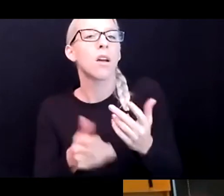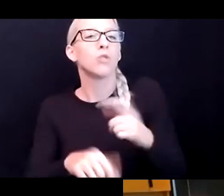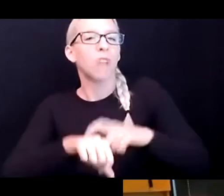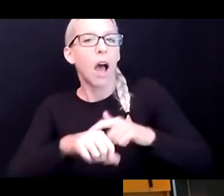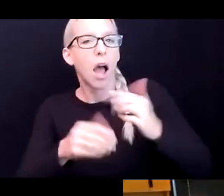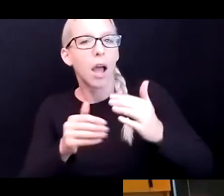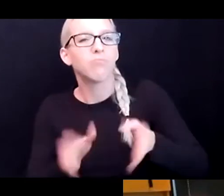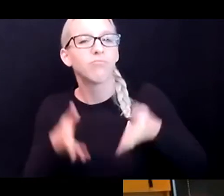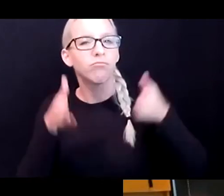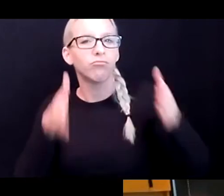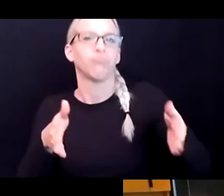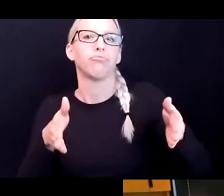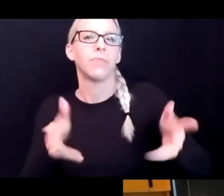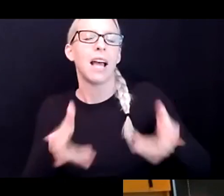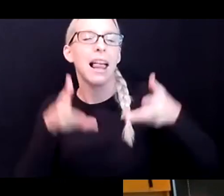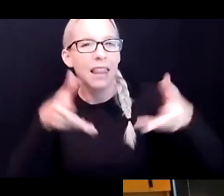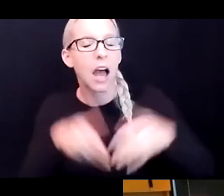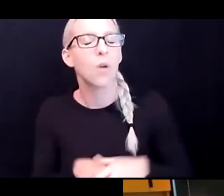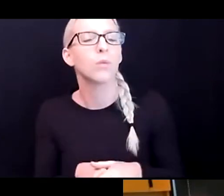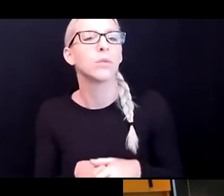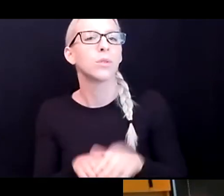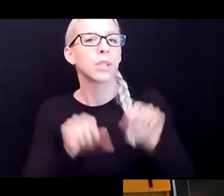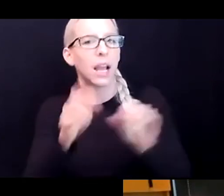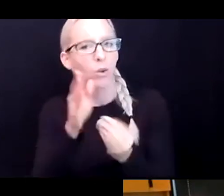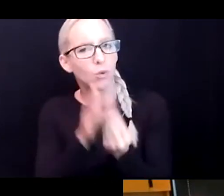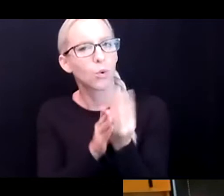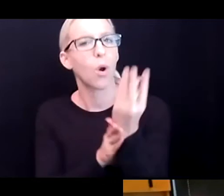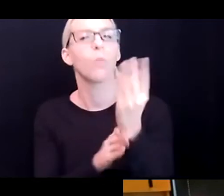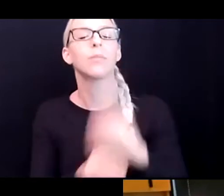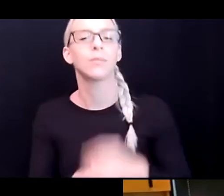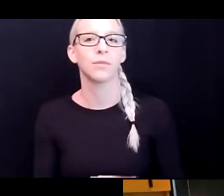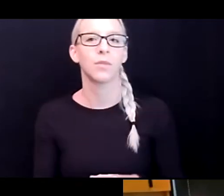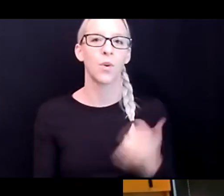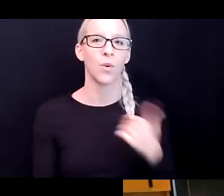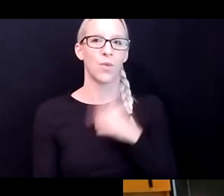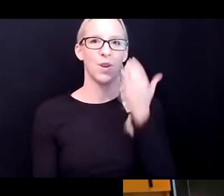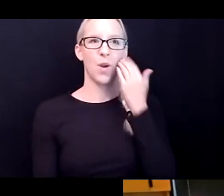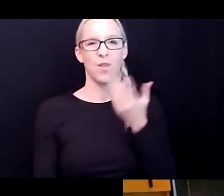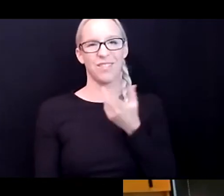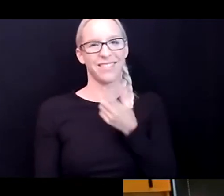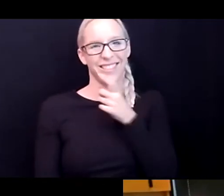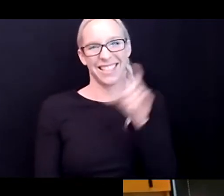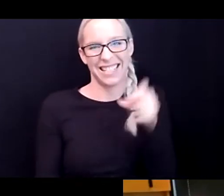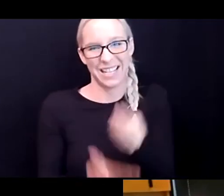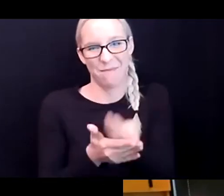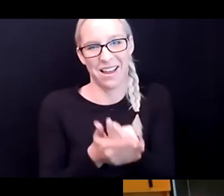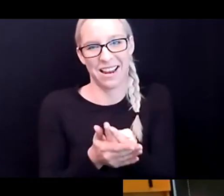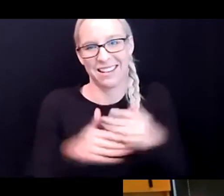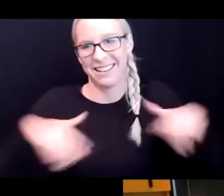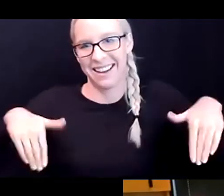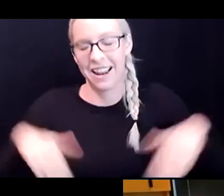we knew that we were not going to need it until he was much older. And we've been very pleased with what we've been able to do, just putting